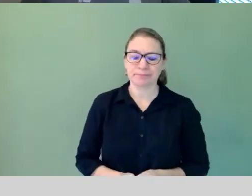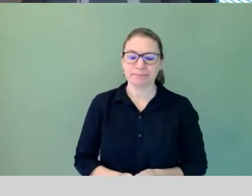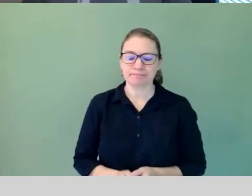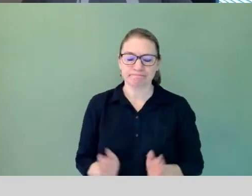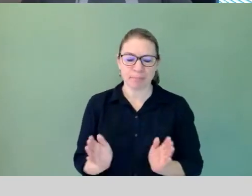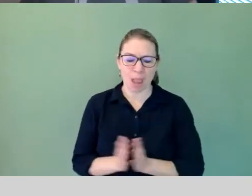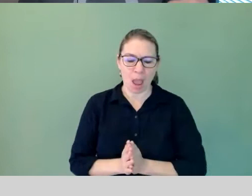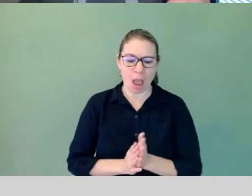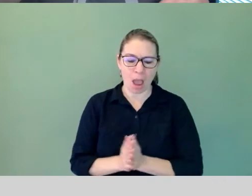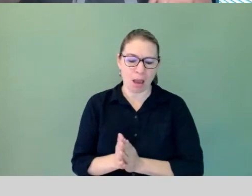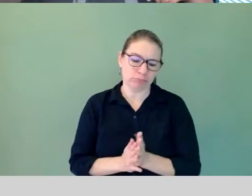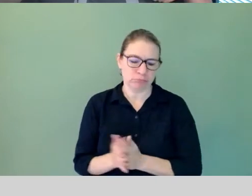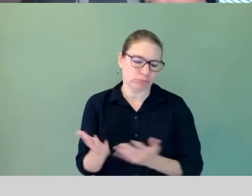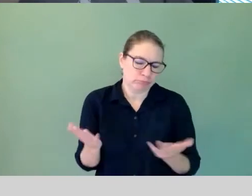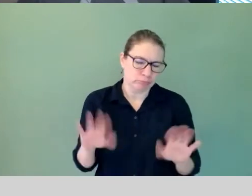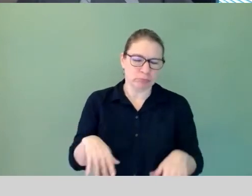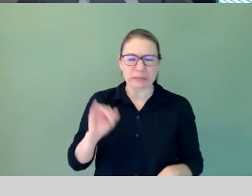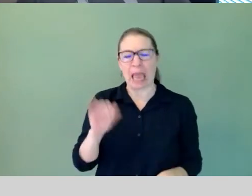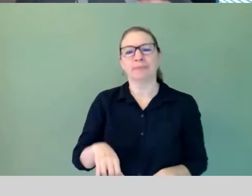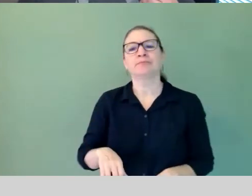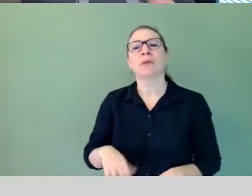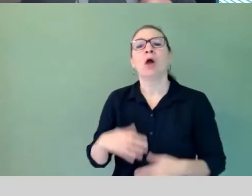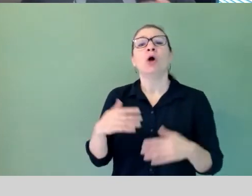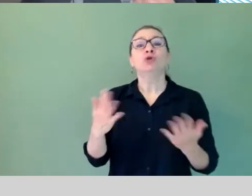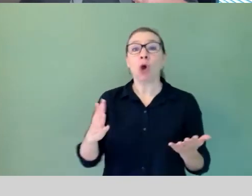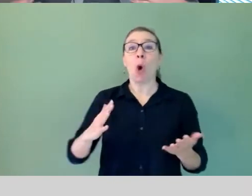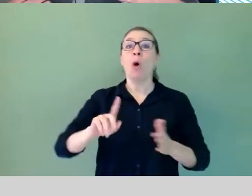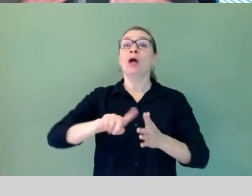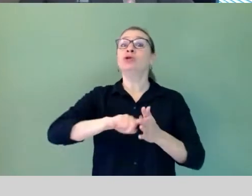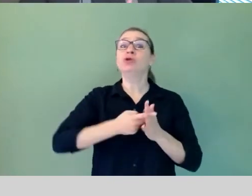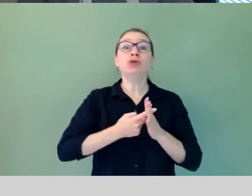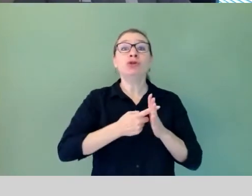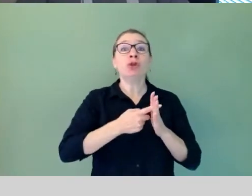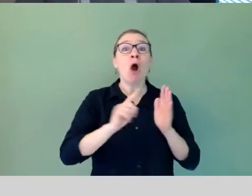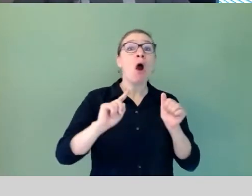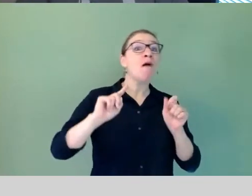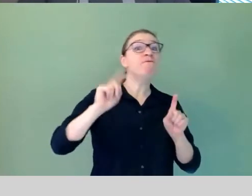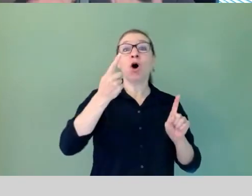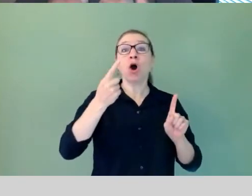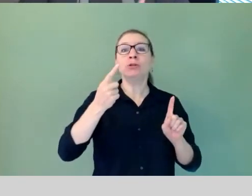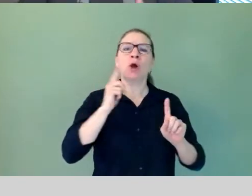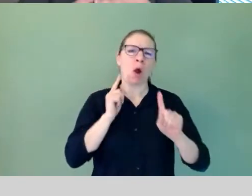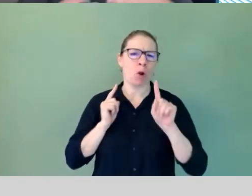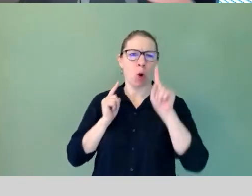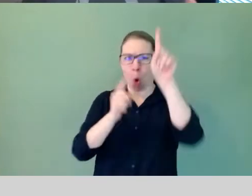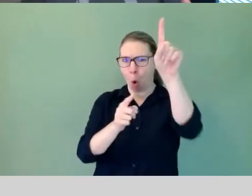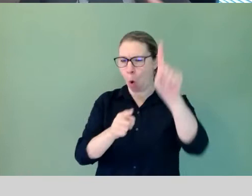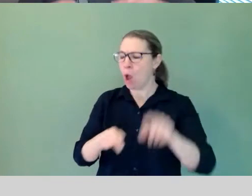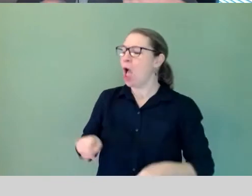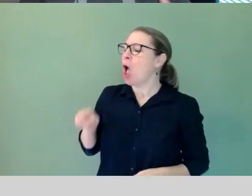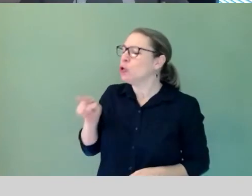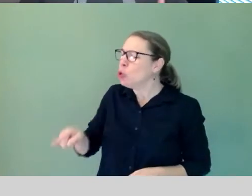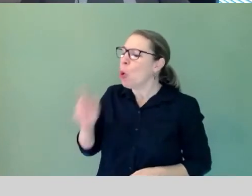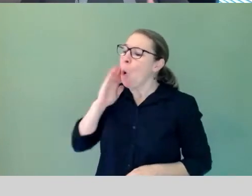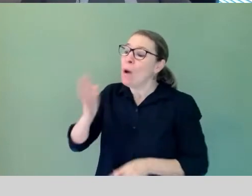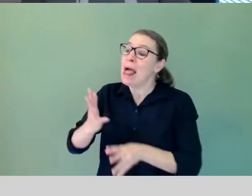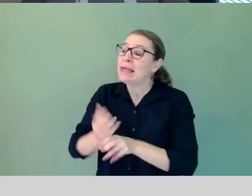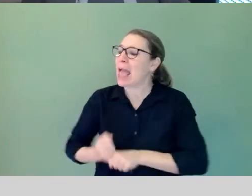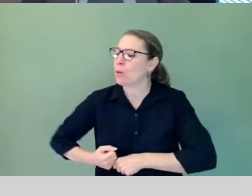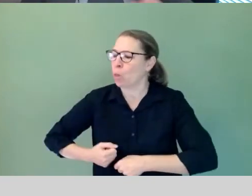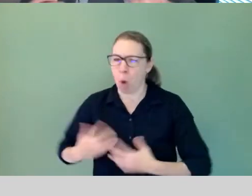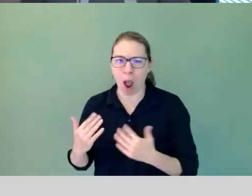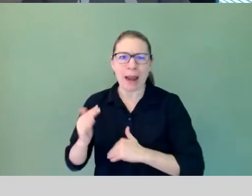Your reader, yeah. So make it blatantly obvious what your reader will have learned, built, accomplished, understood, whatever, by the end of reading